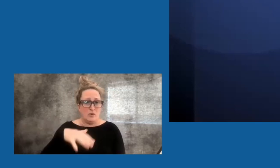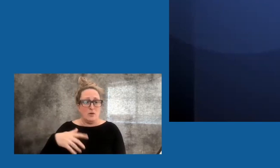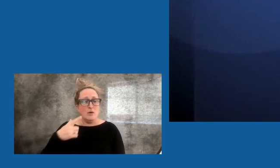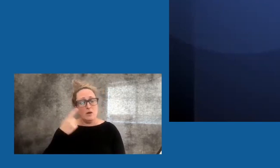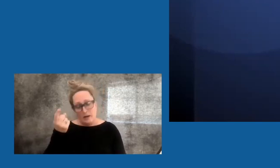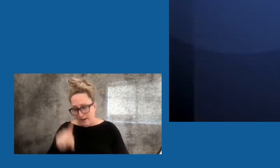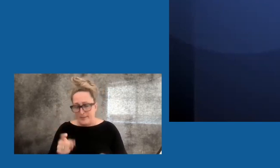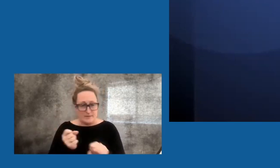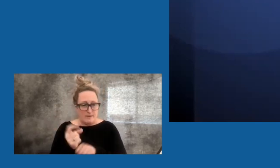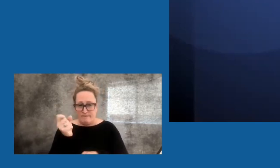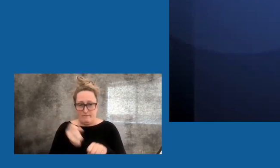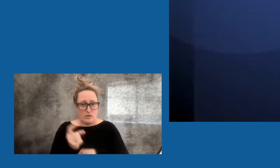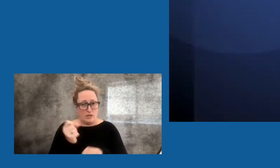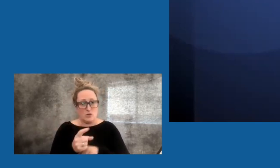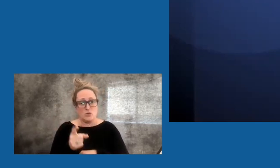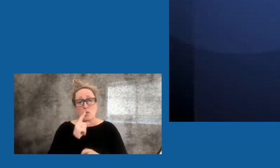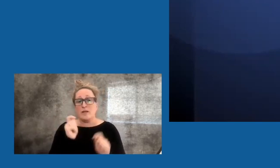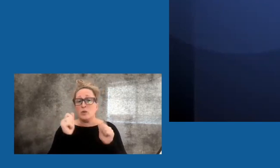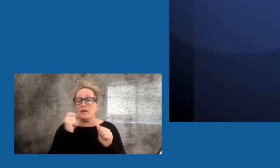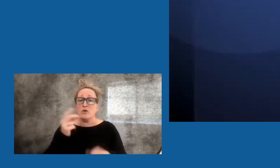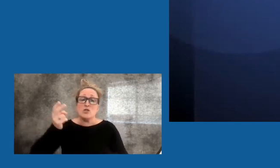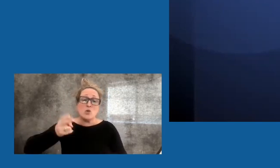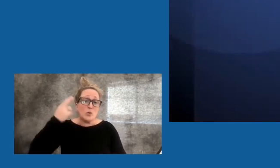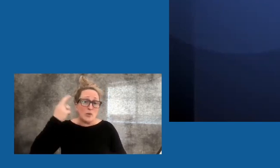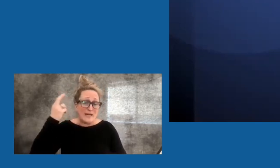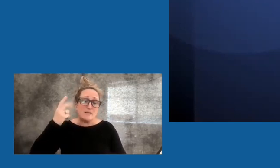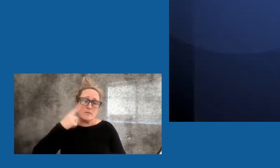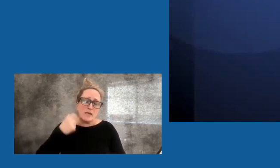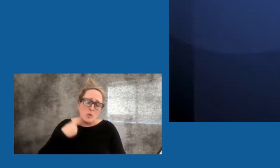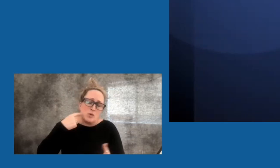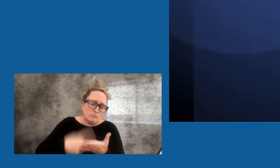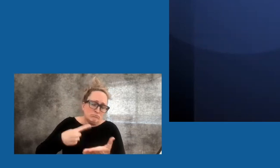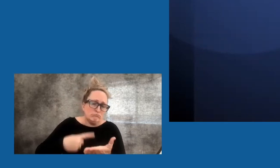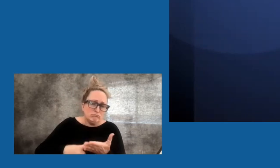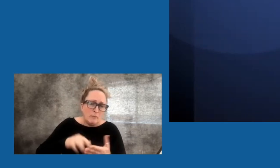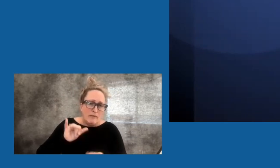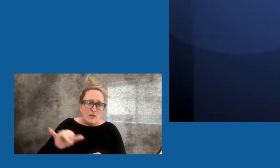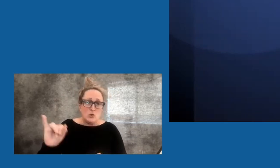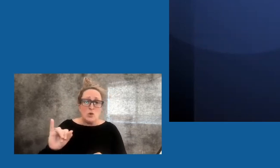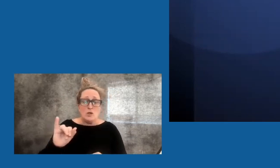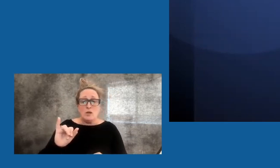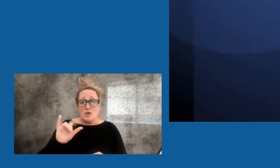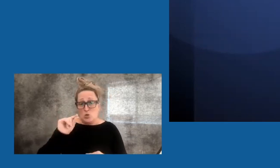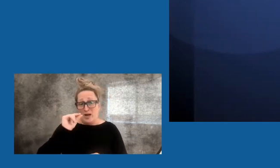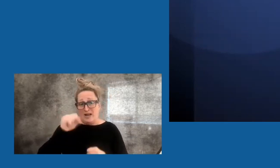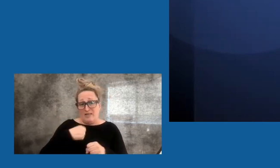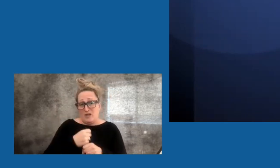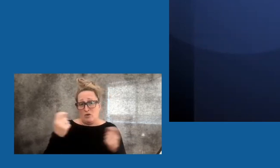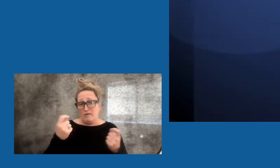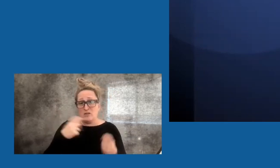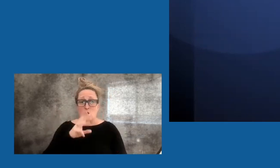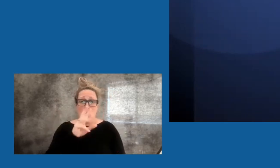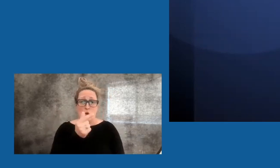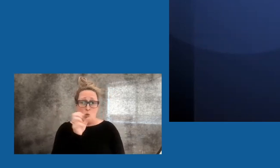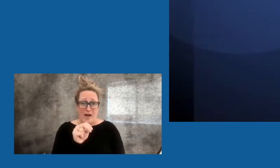every year. So really quickly for historical purposes, because we're going to have conversation, And this is the 20th year anniversary of